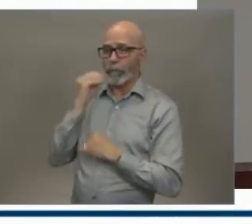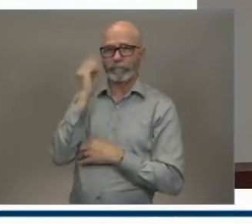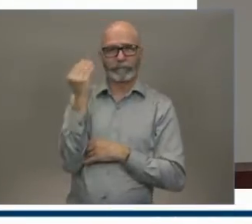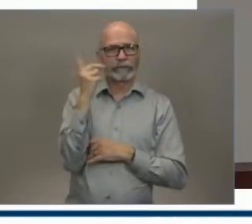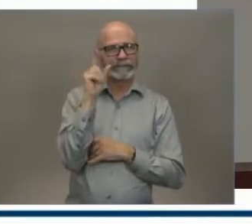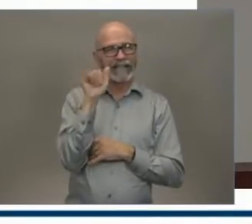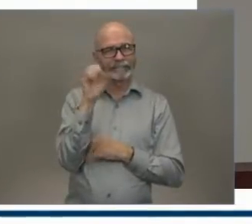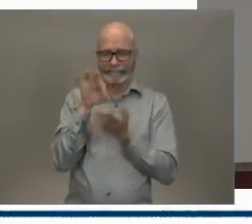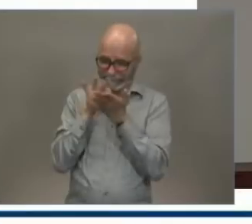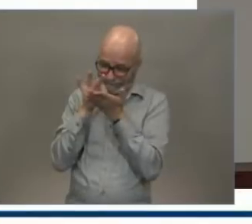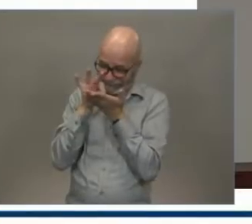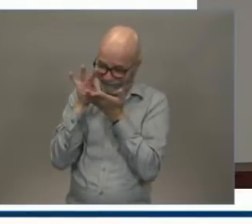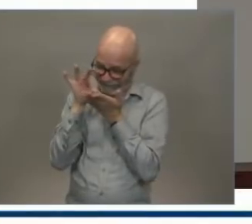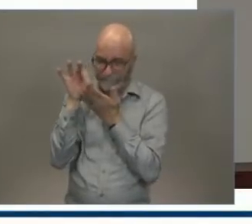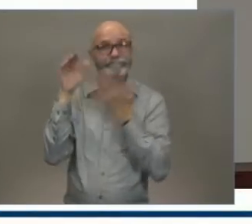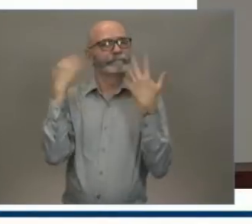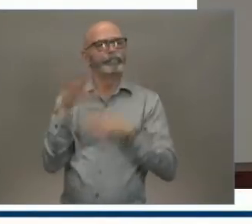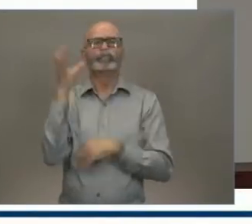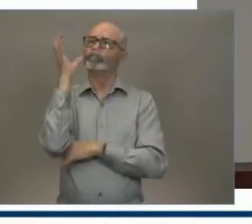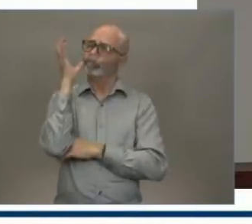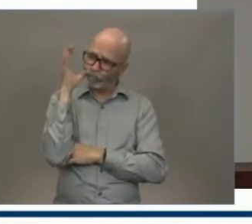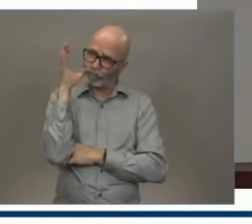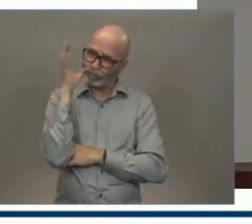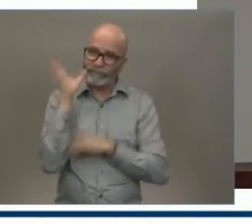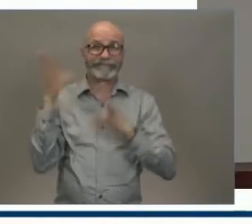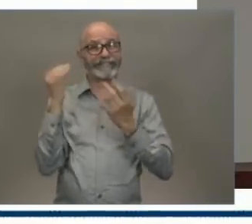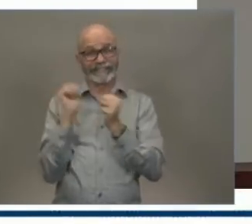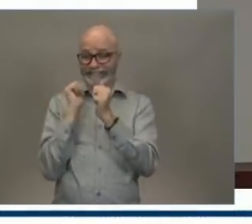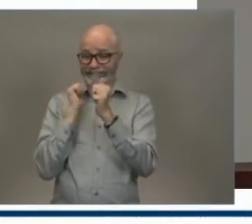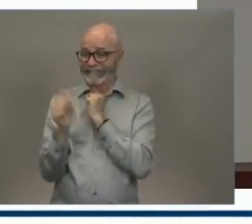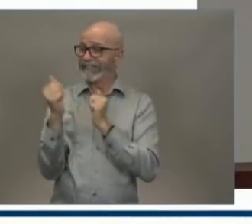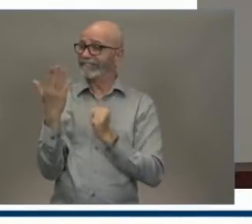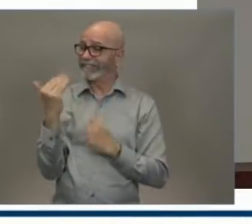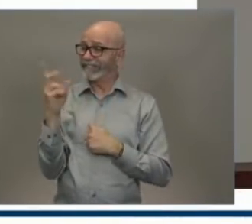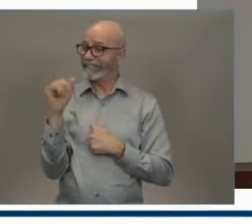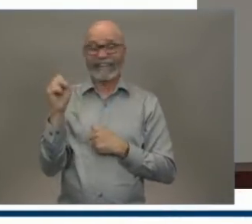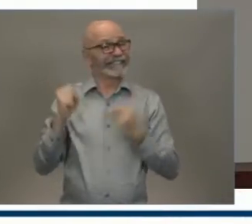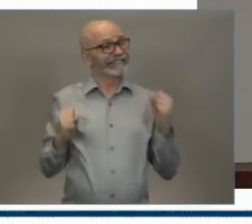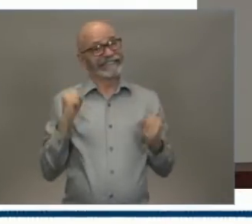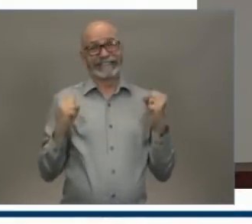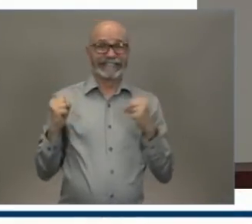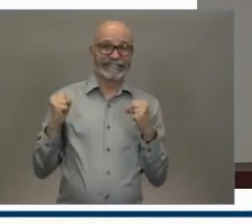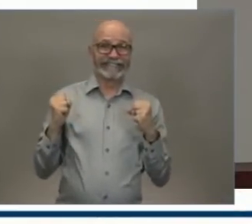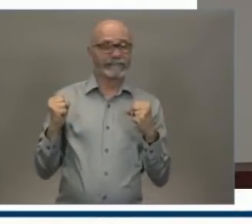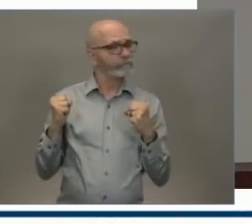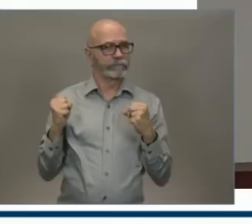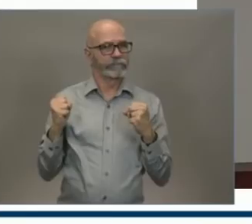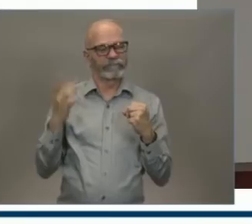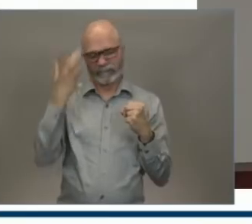required. However, late in their quarantine, they became infectious, and